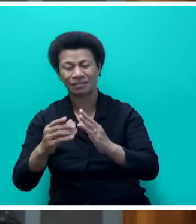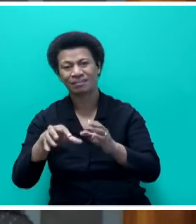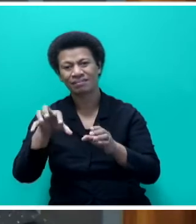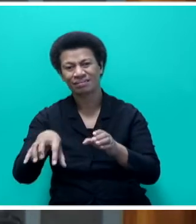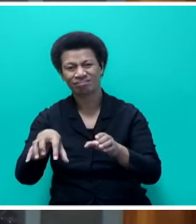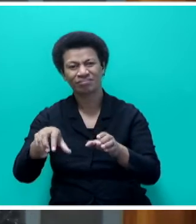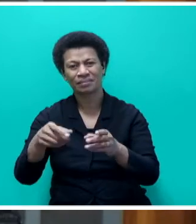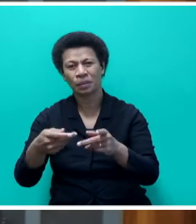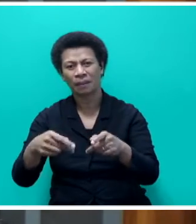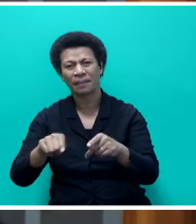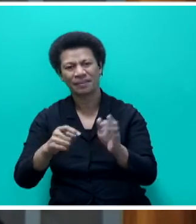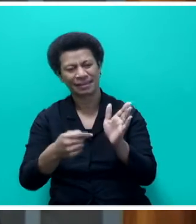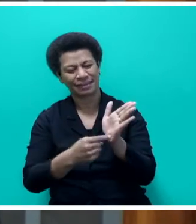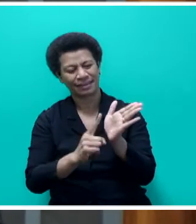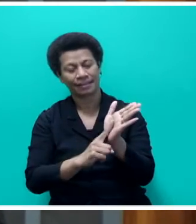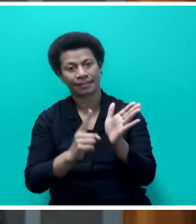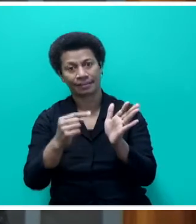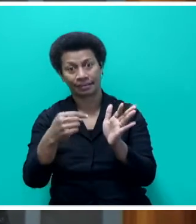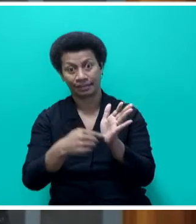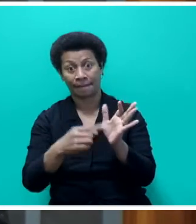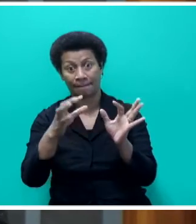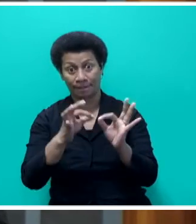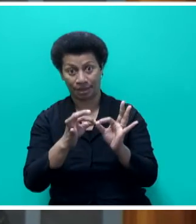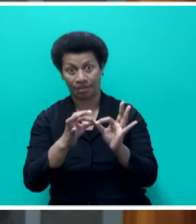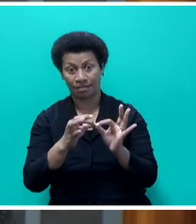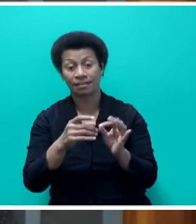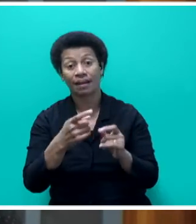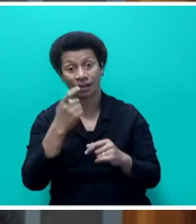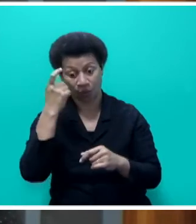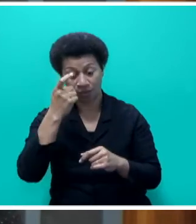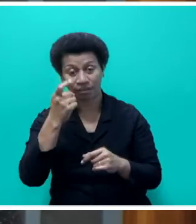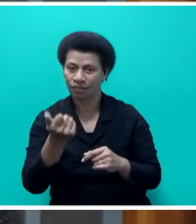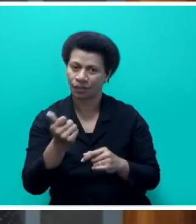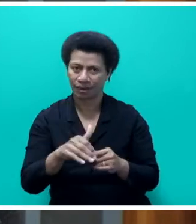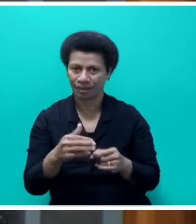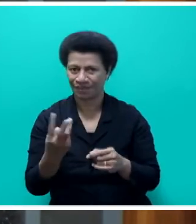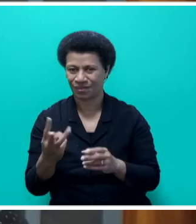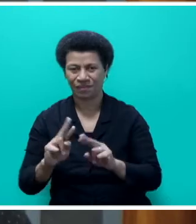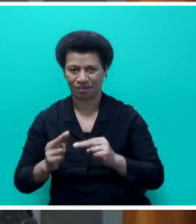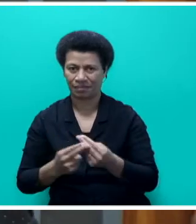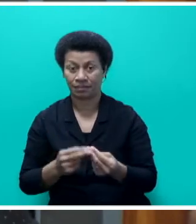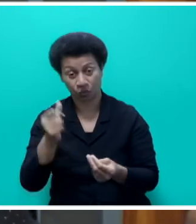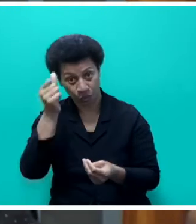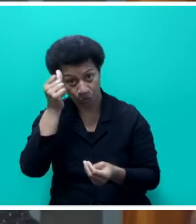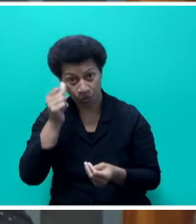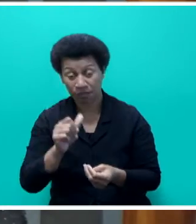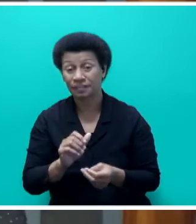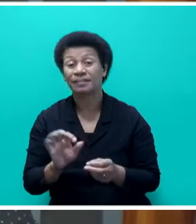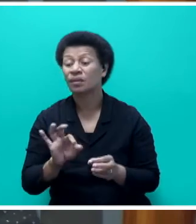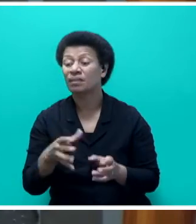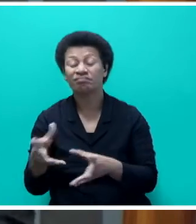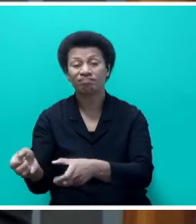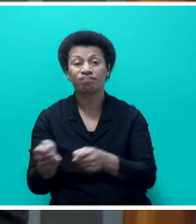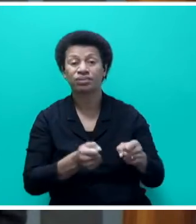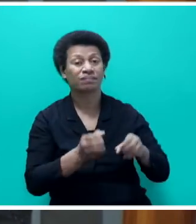for which TLTB and the landowners have already given their consent. As you know, sir, this is not a simple thing where you just go and drag them out, take them,